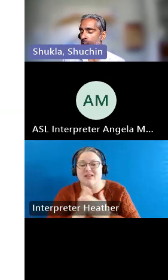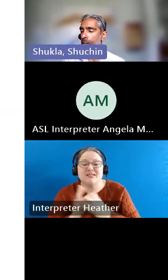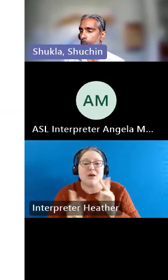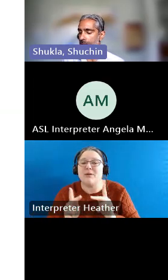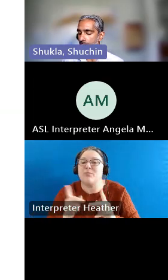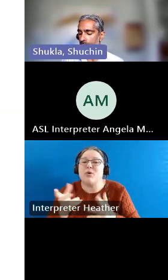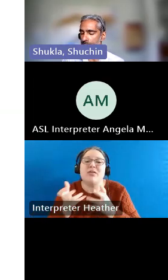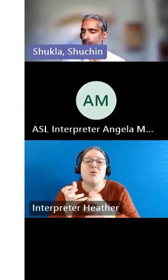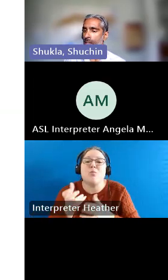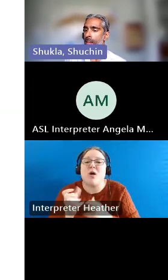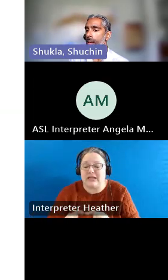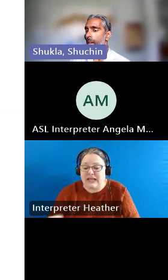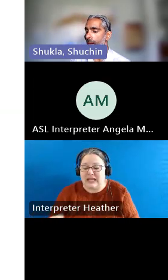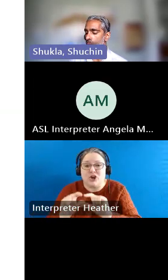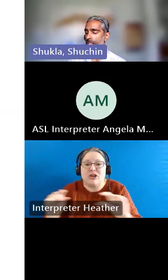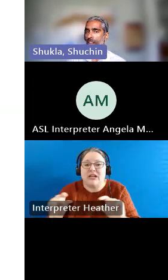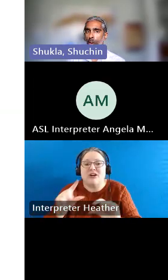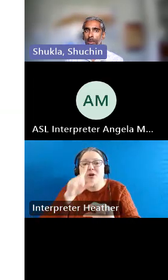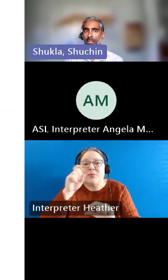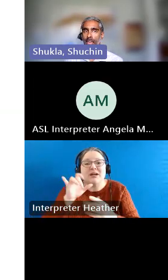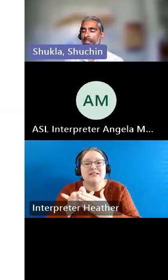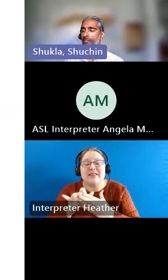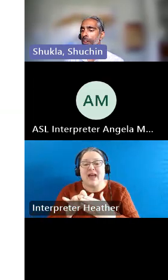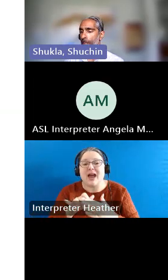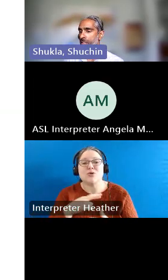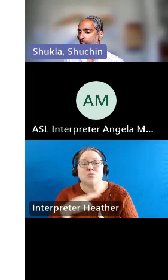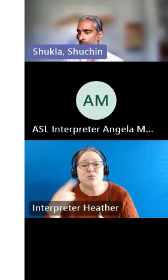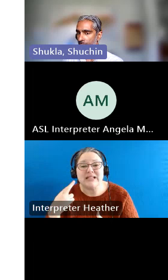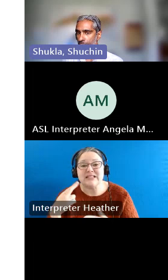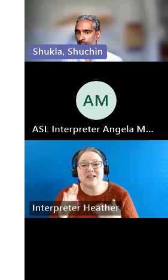stabilization, because certainly your mortality risk and risk of harm